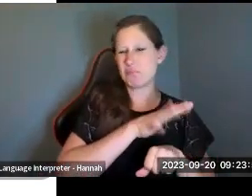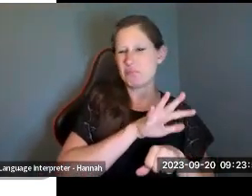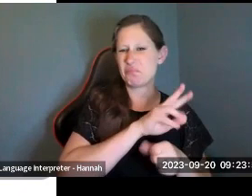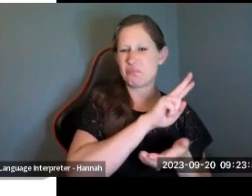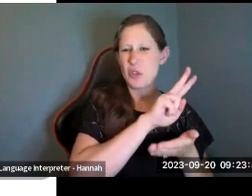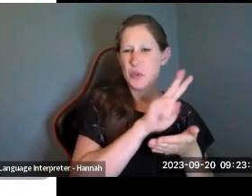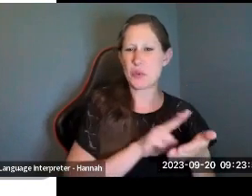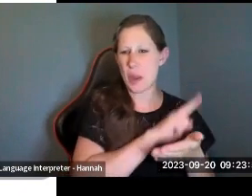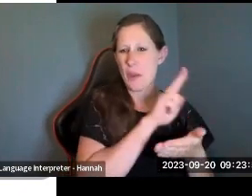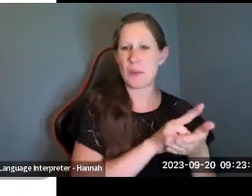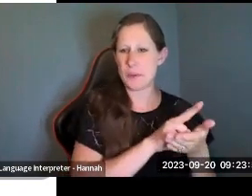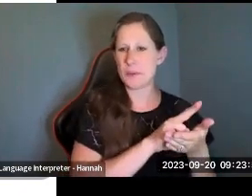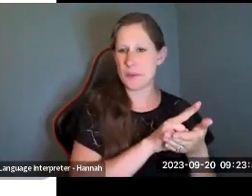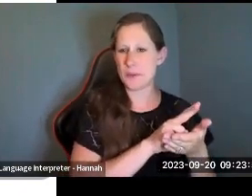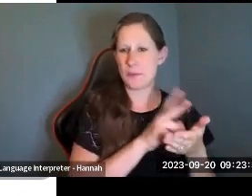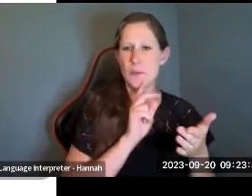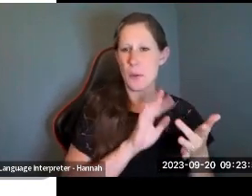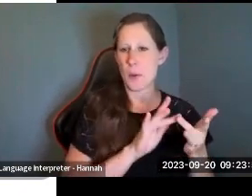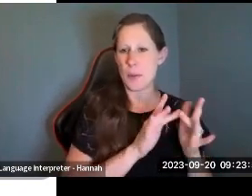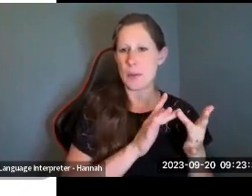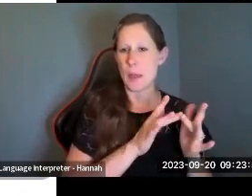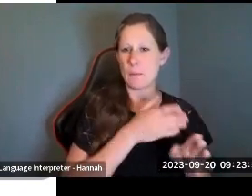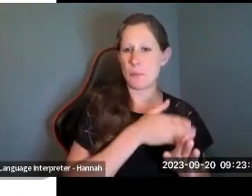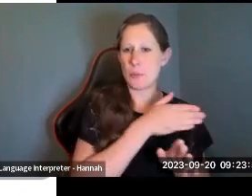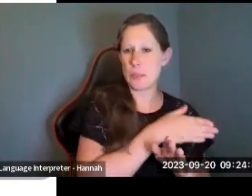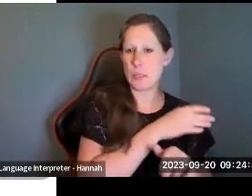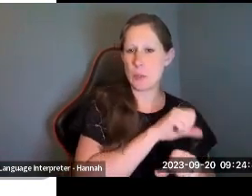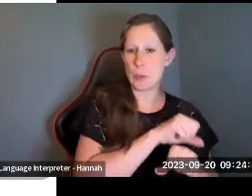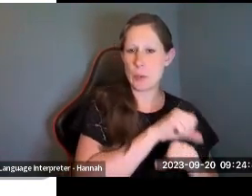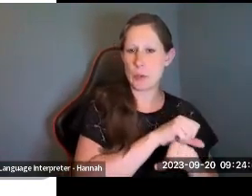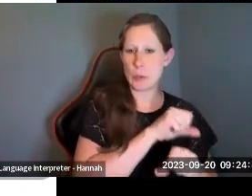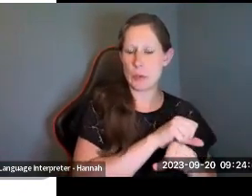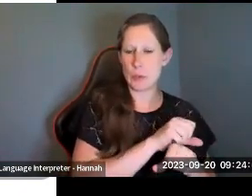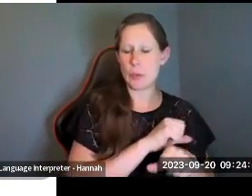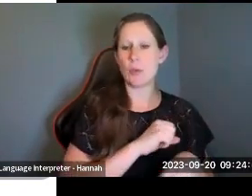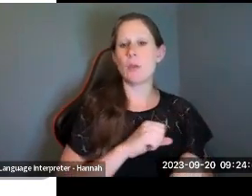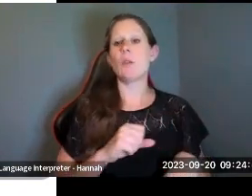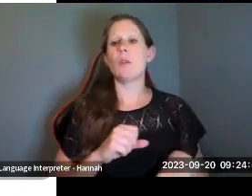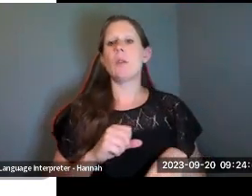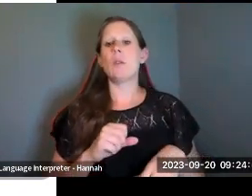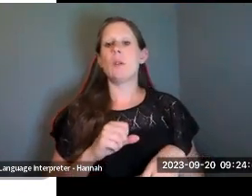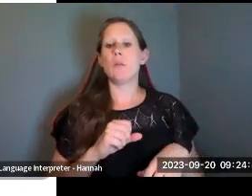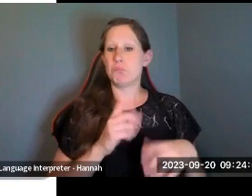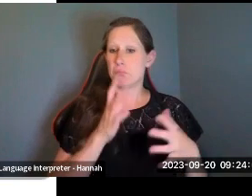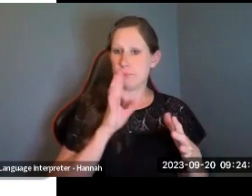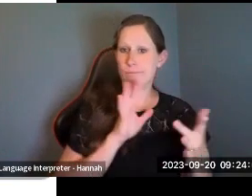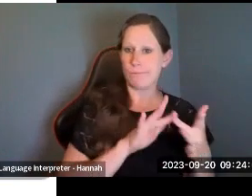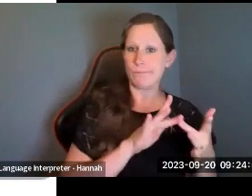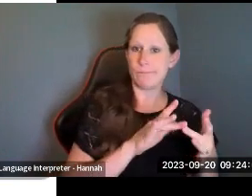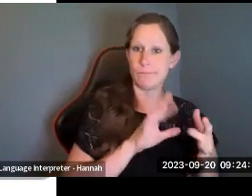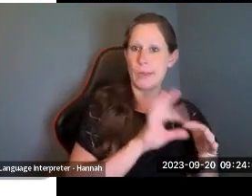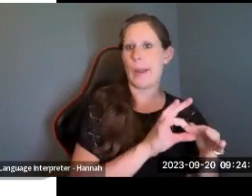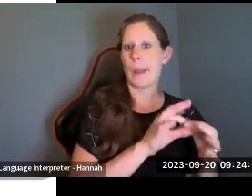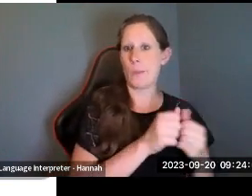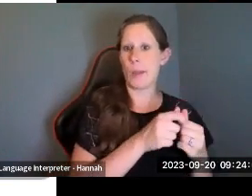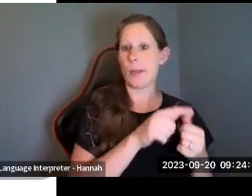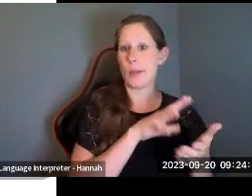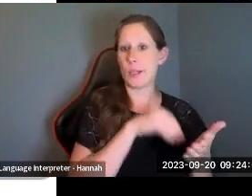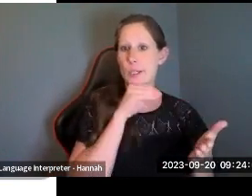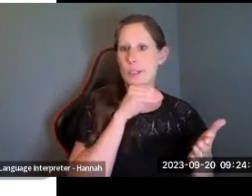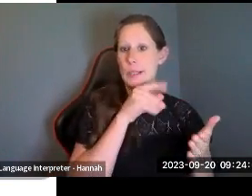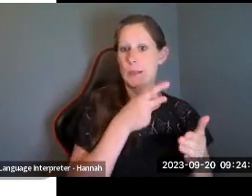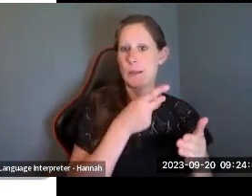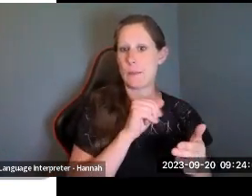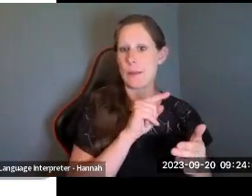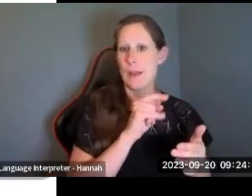that online pre-work uh, connected with our learning platform. You listen to some videos,